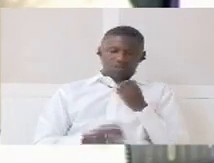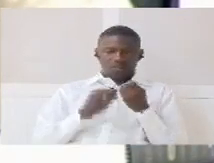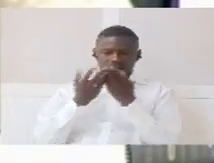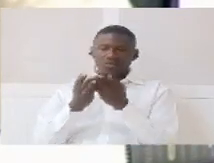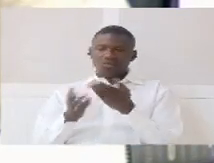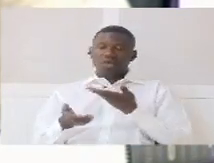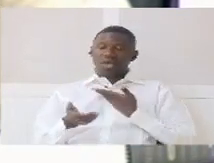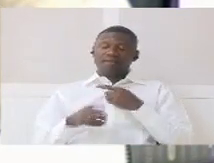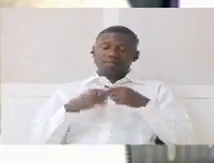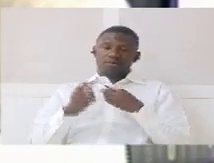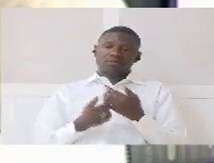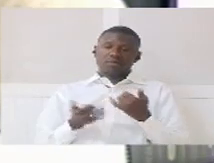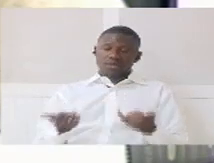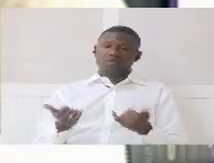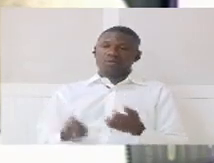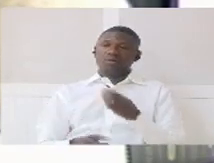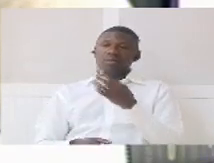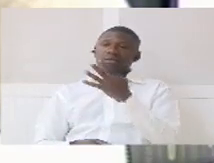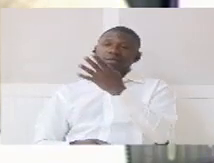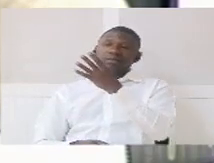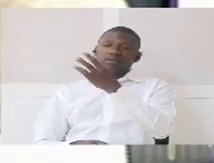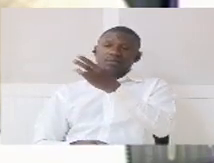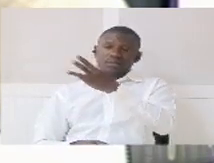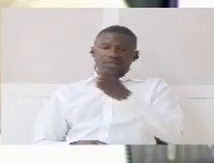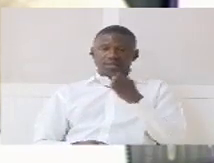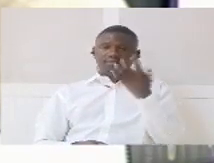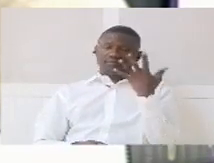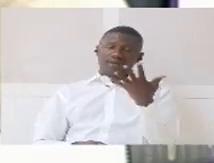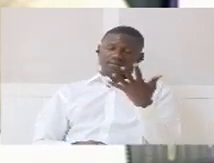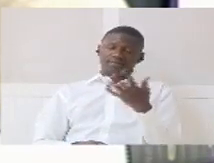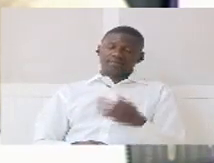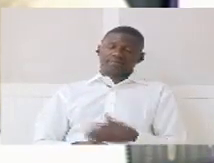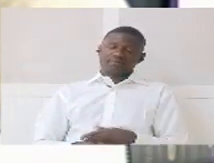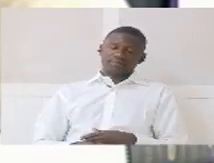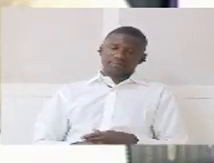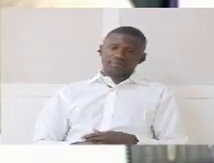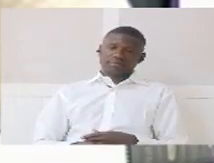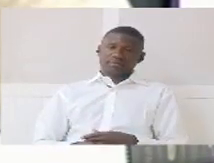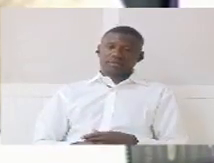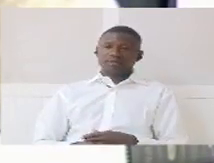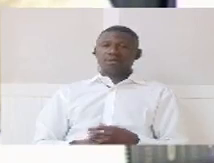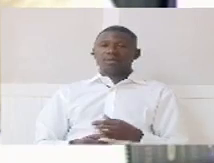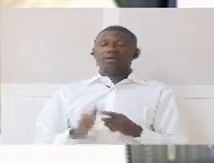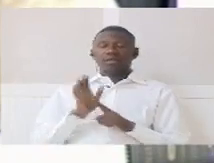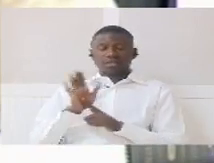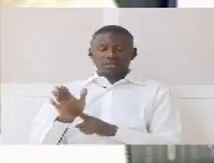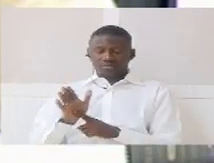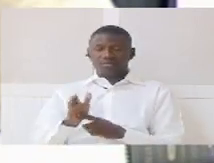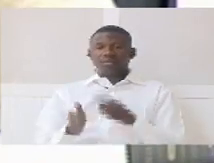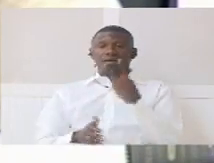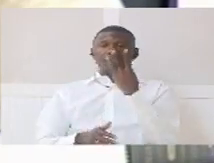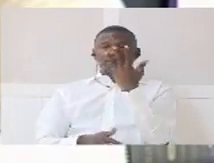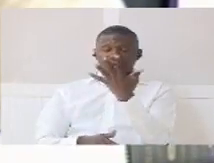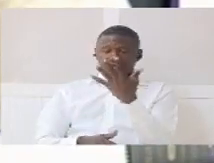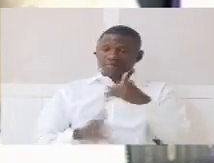He will tell you right now there are 35. Five letter outside level. Five have gone to outside labor. Or two later to court. Or two have gone